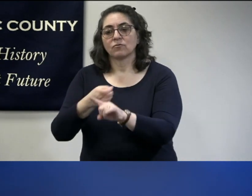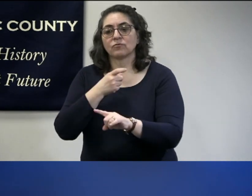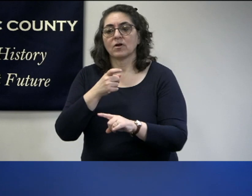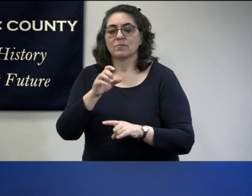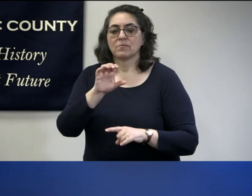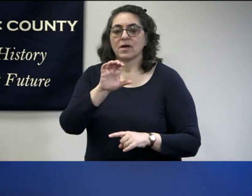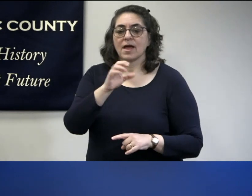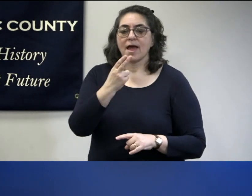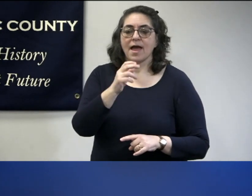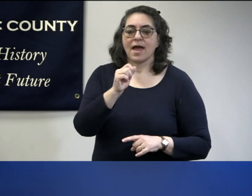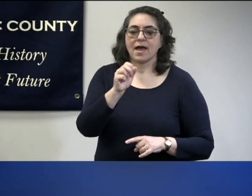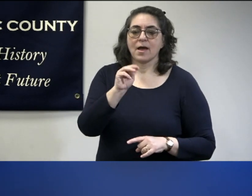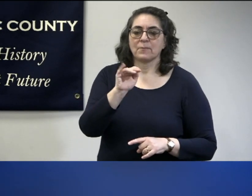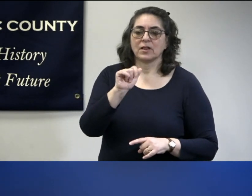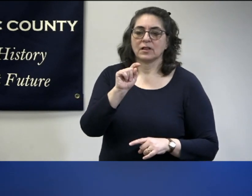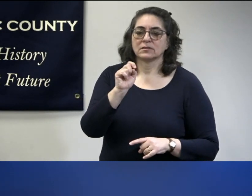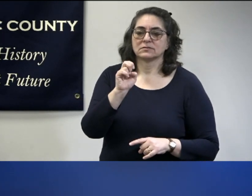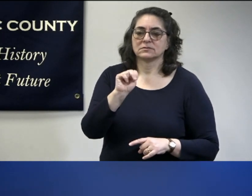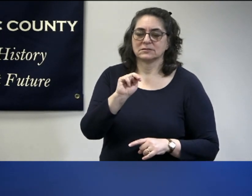side.